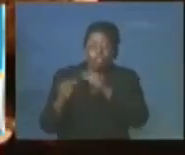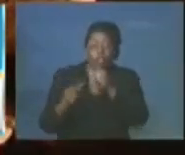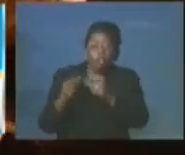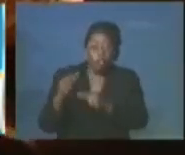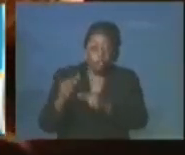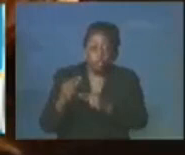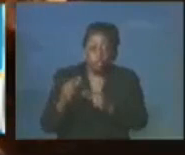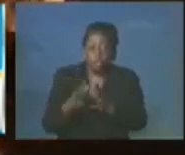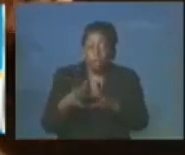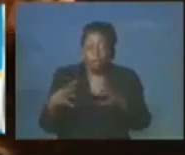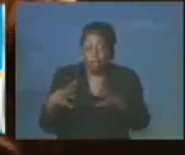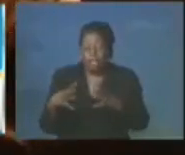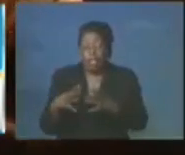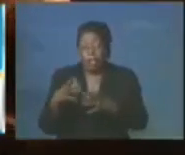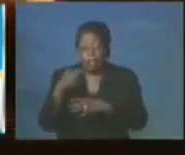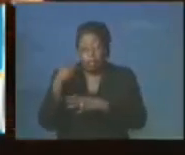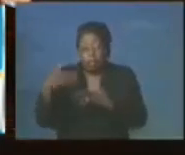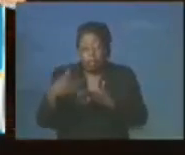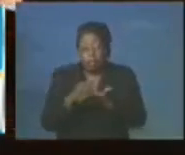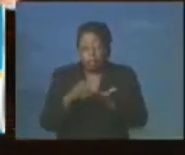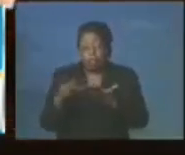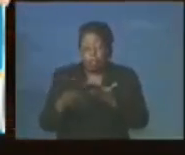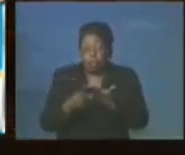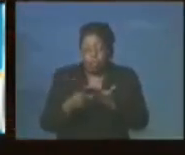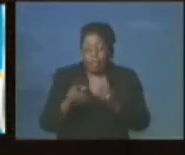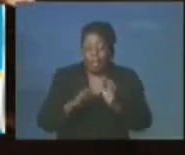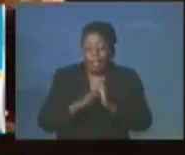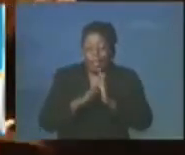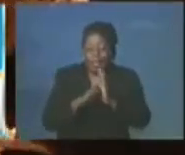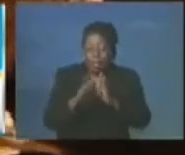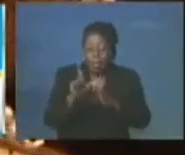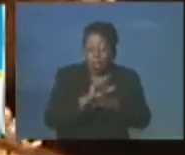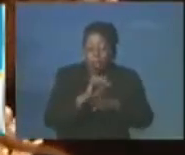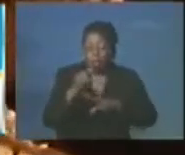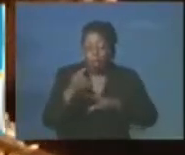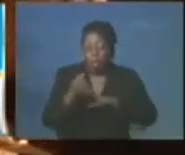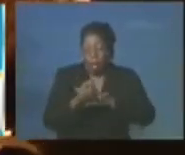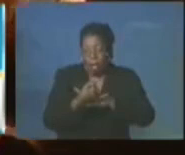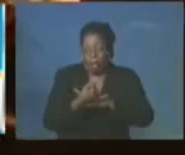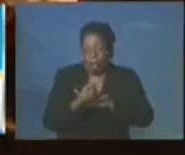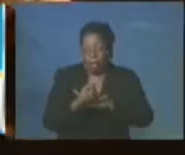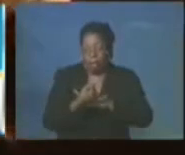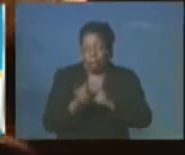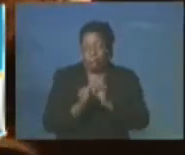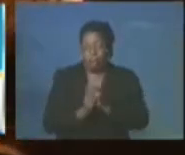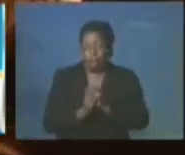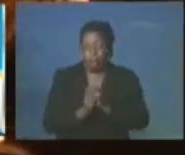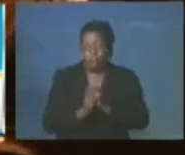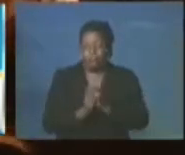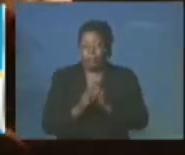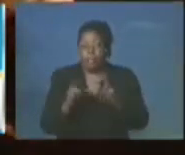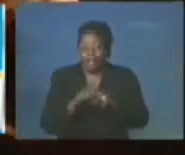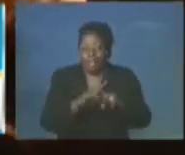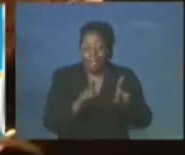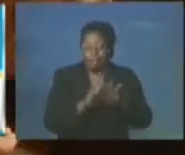because we know that there are a lot of new projects coming on stream. Long Island, for example, just had a groundbreaking recently. So as these